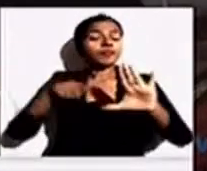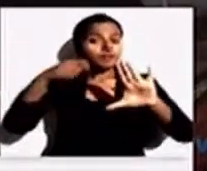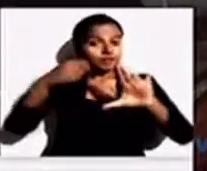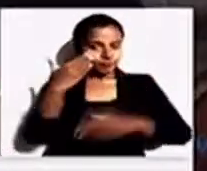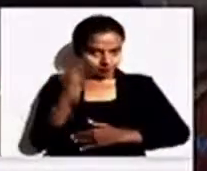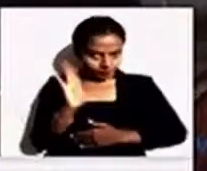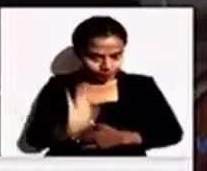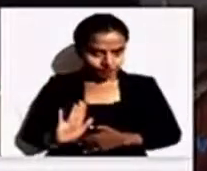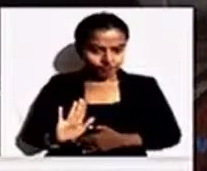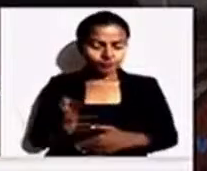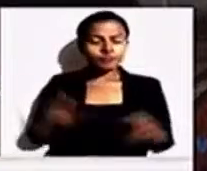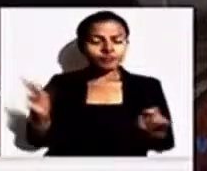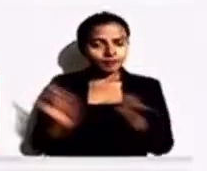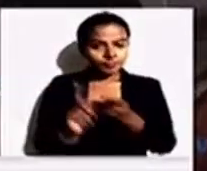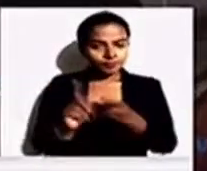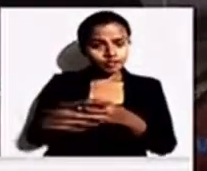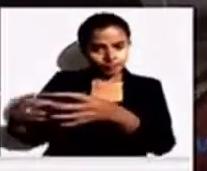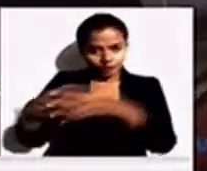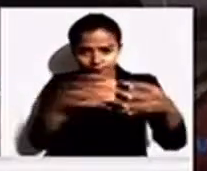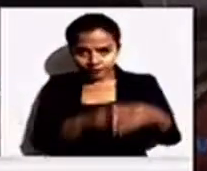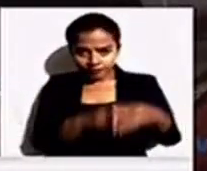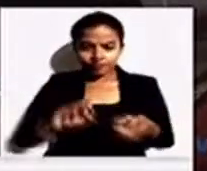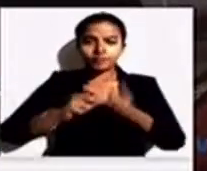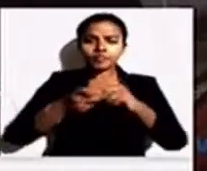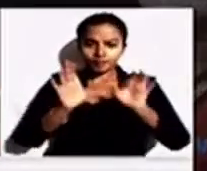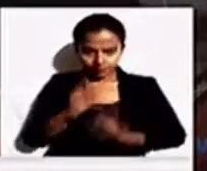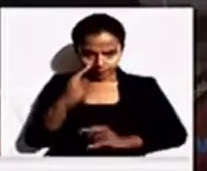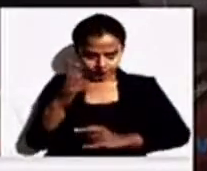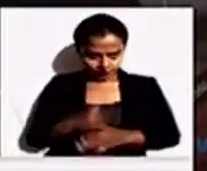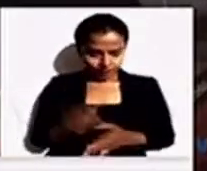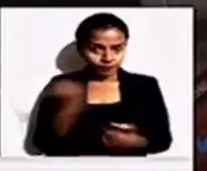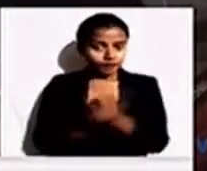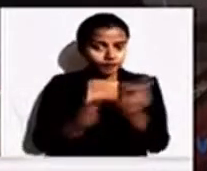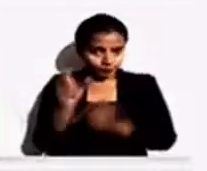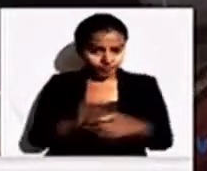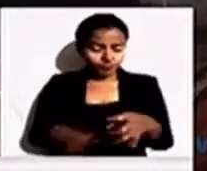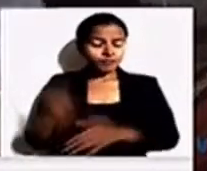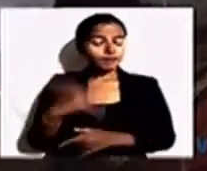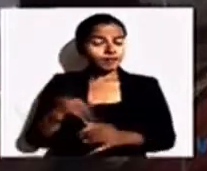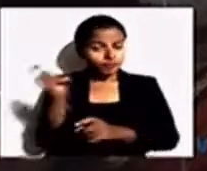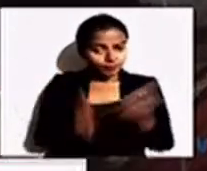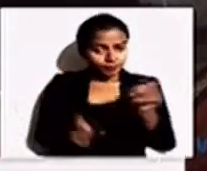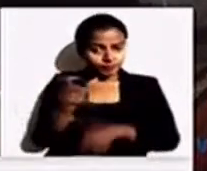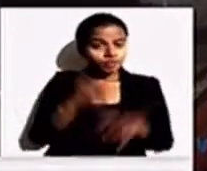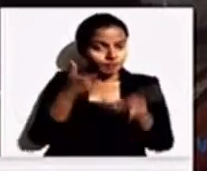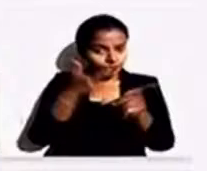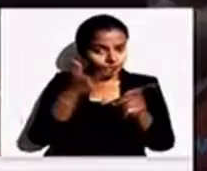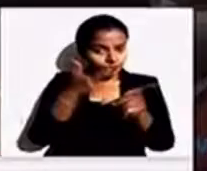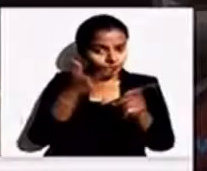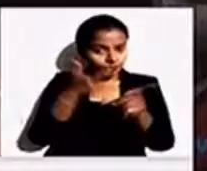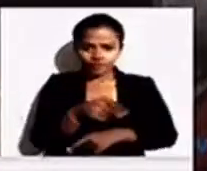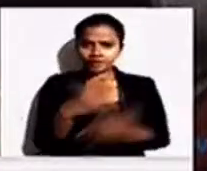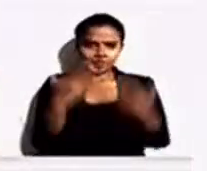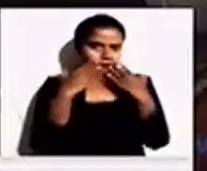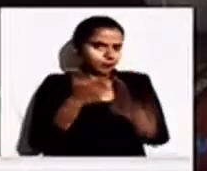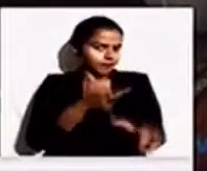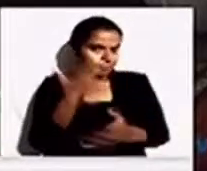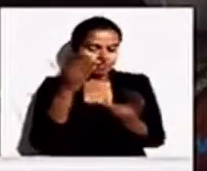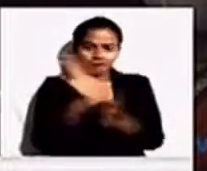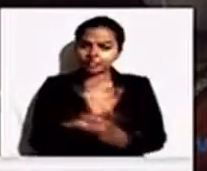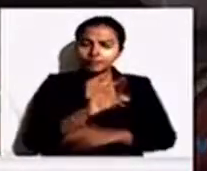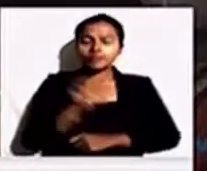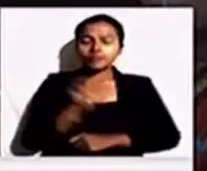groups of inmates. Everyone admits that officers fired gunshots in the prison, but the visuals do not show the shooting. How did that go missing from the